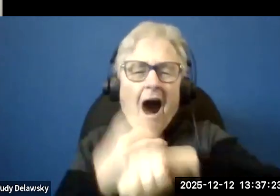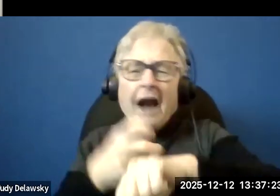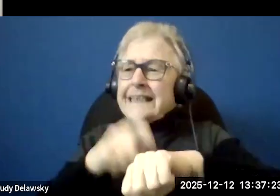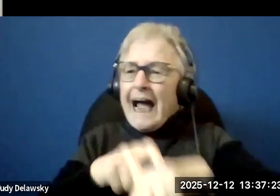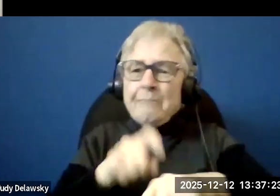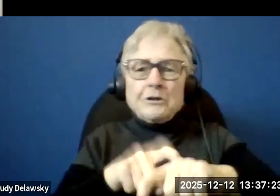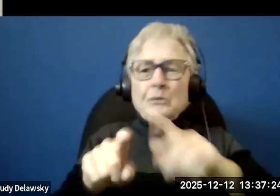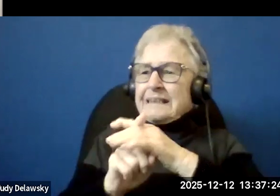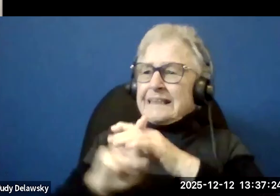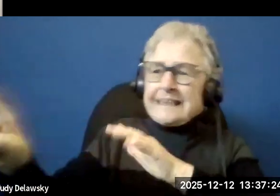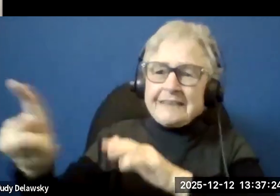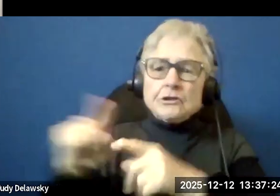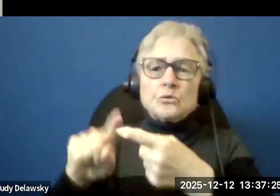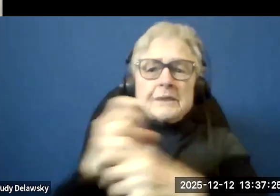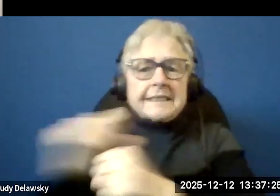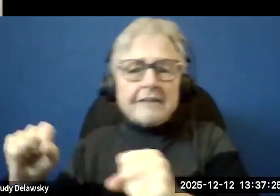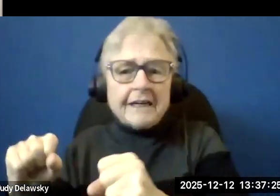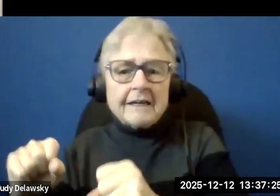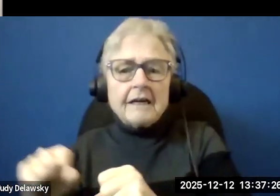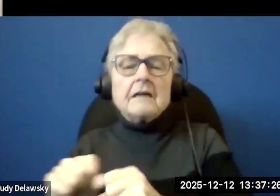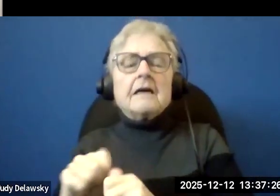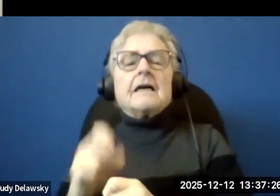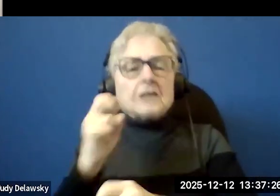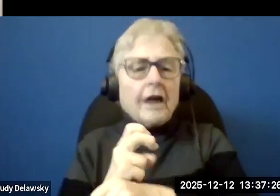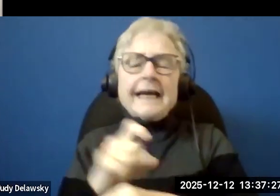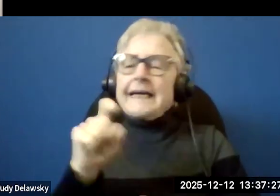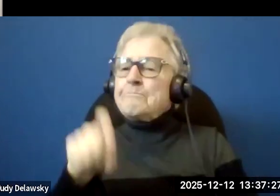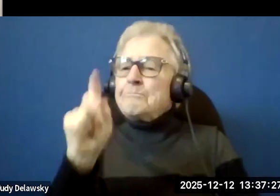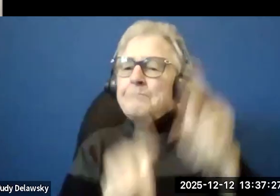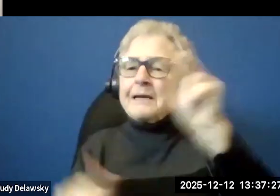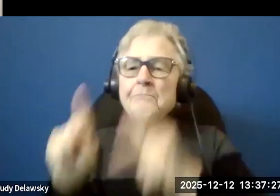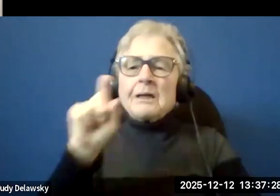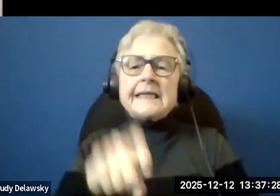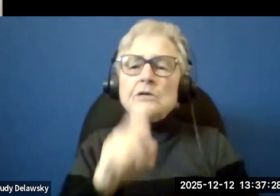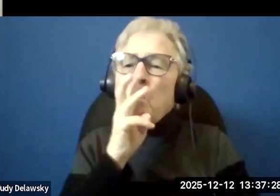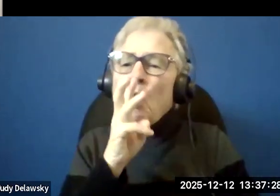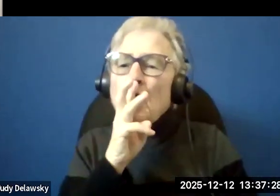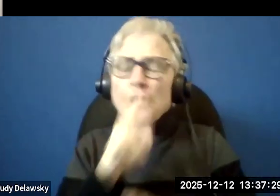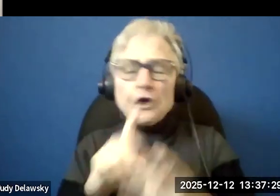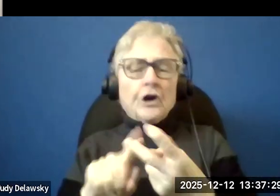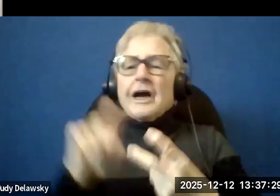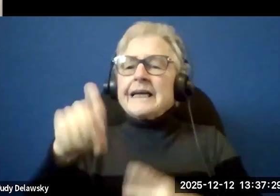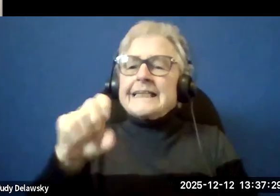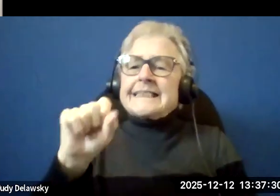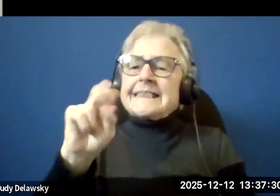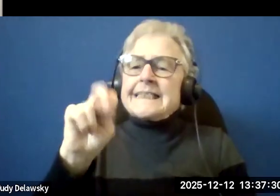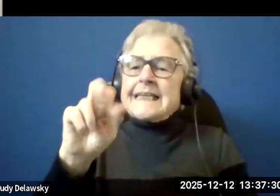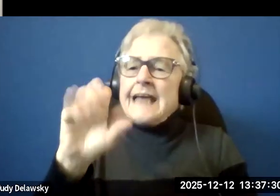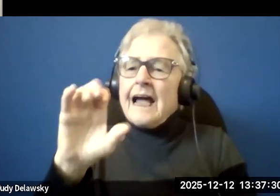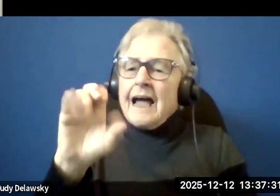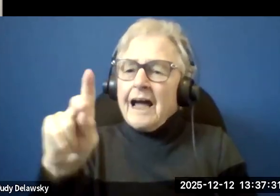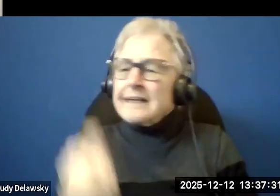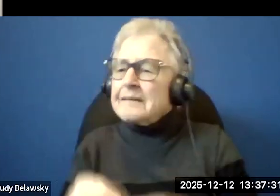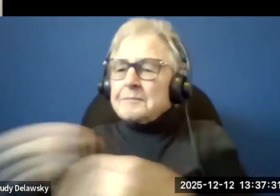people, sit down, get people some water, get people a snack, and just really talk through what they're feeling and what they're